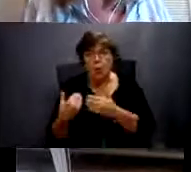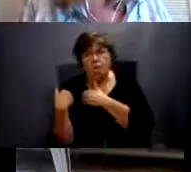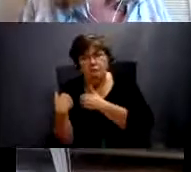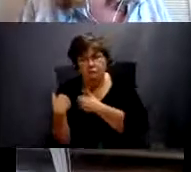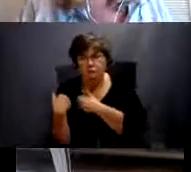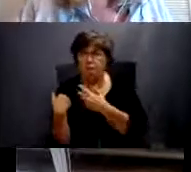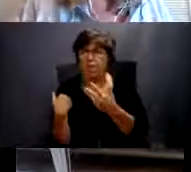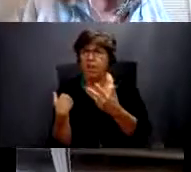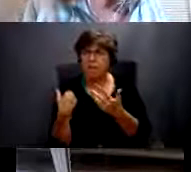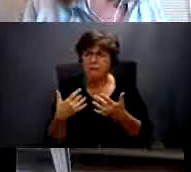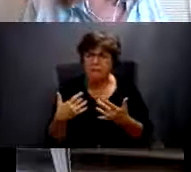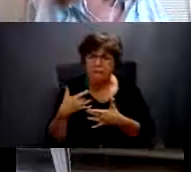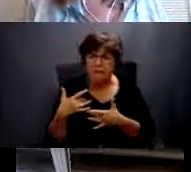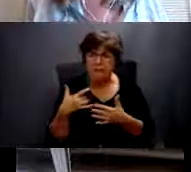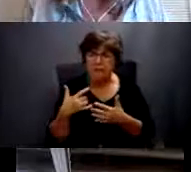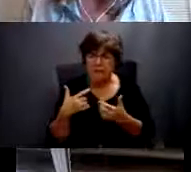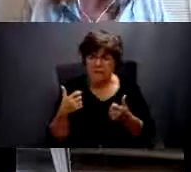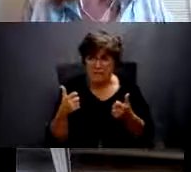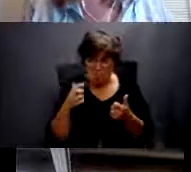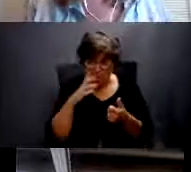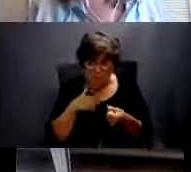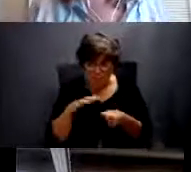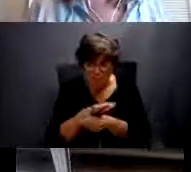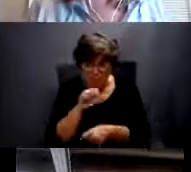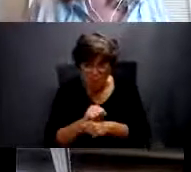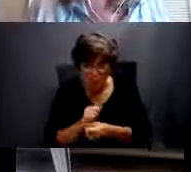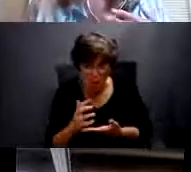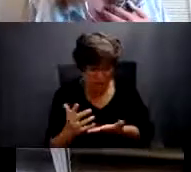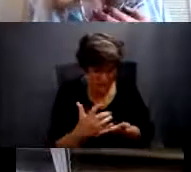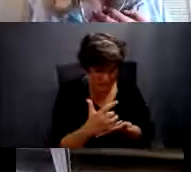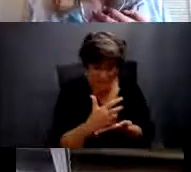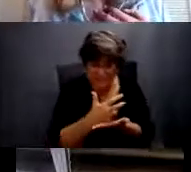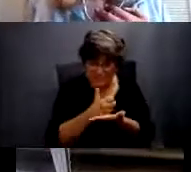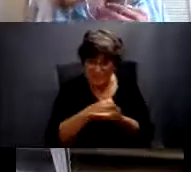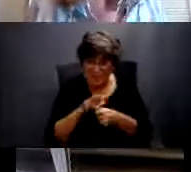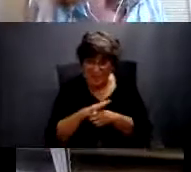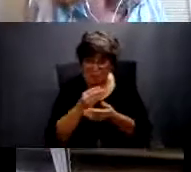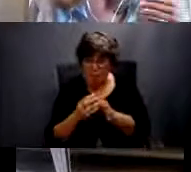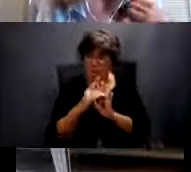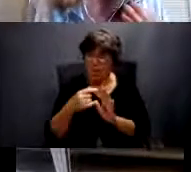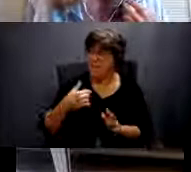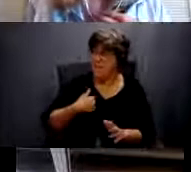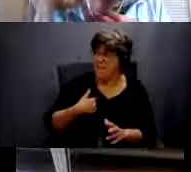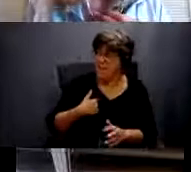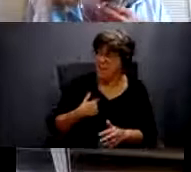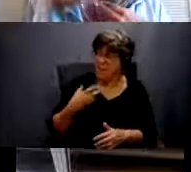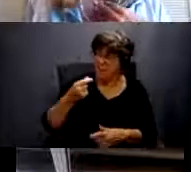fear of, will there be enough work? Will I be making enough money? Why would they pick me? Why would they pay to spend